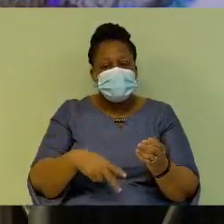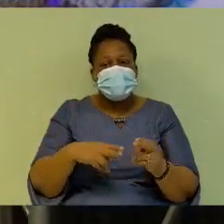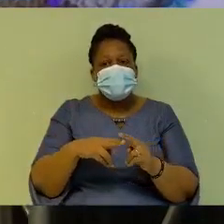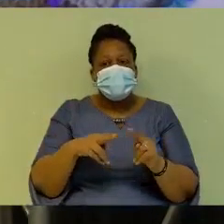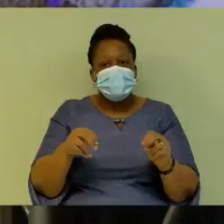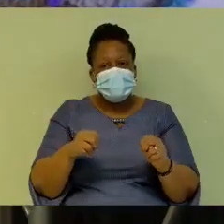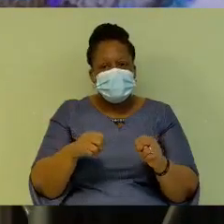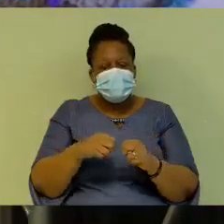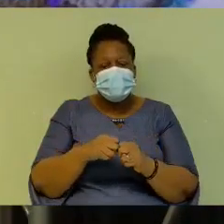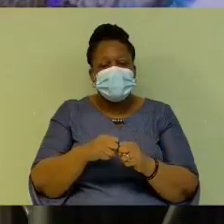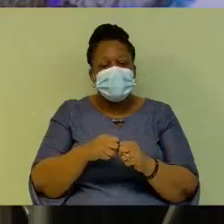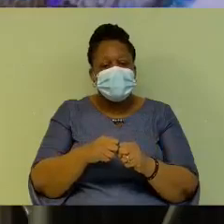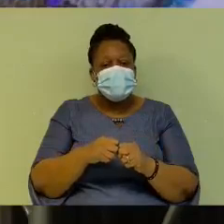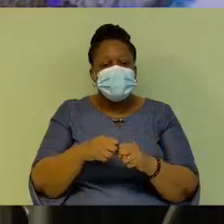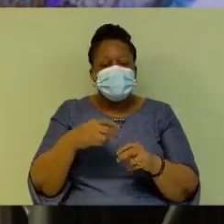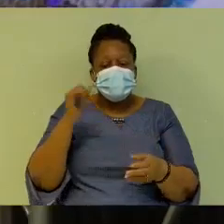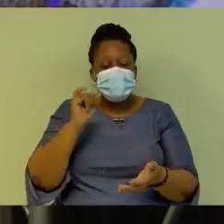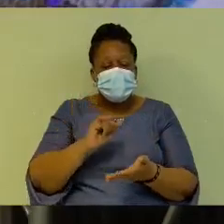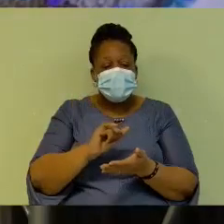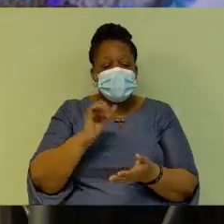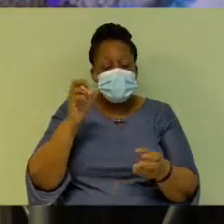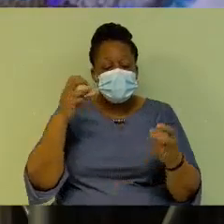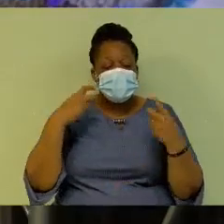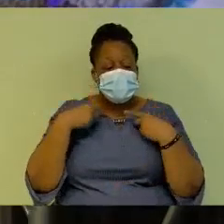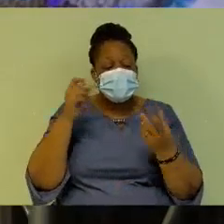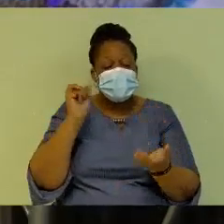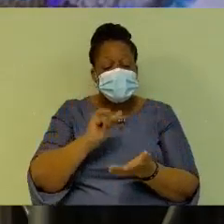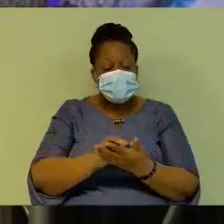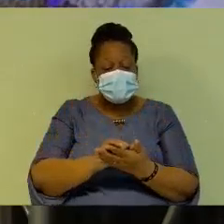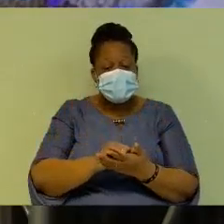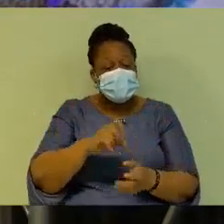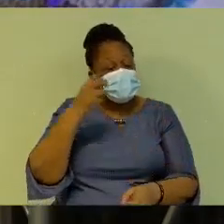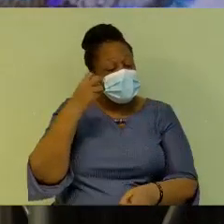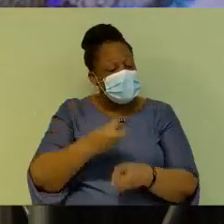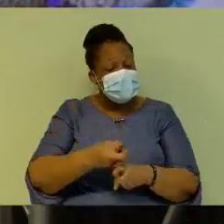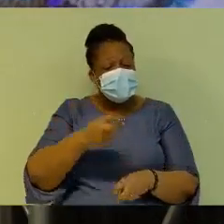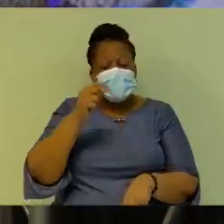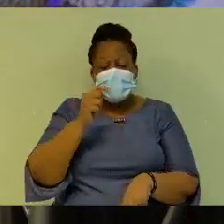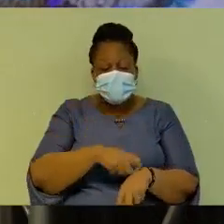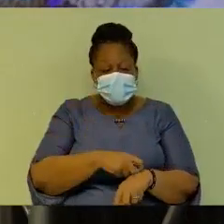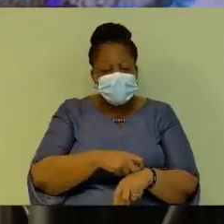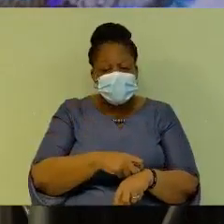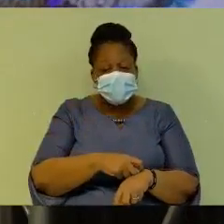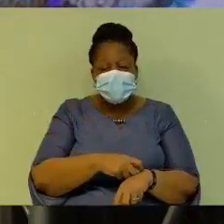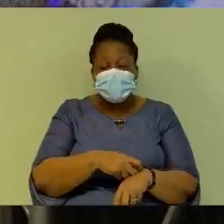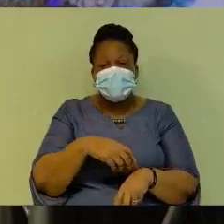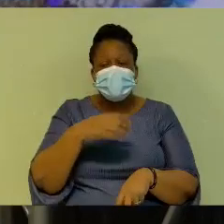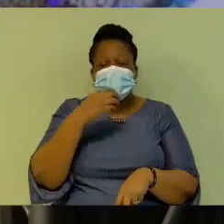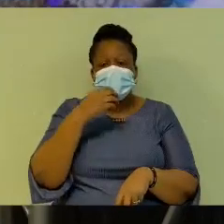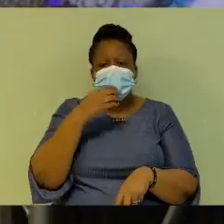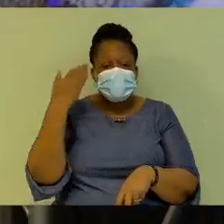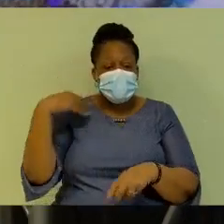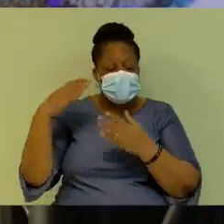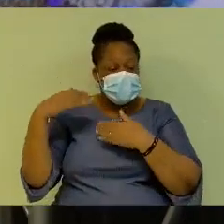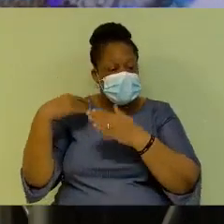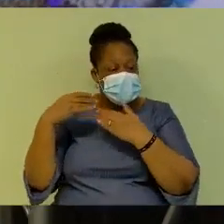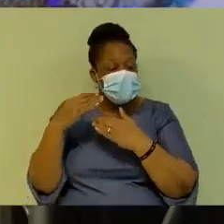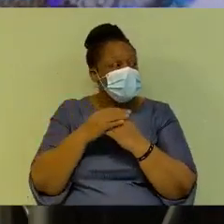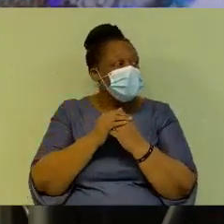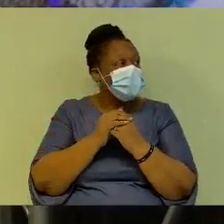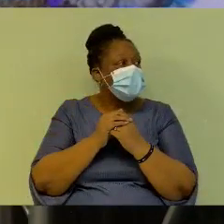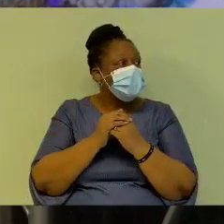through a very dire period in our country, which was characterized by significant hardship brought about